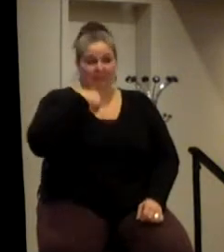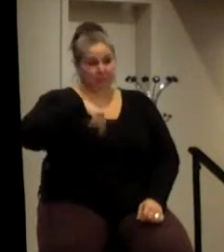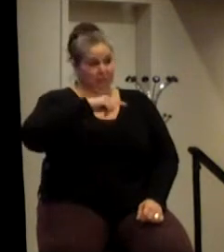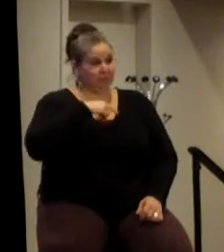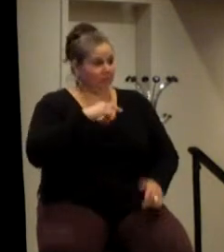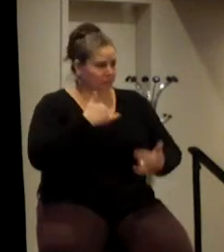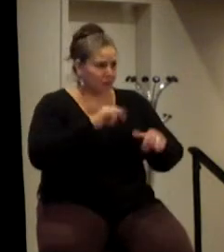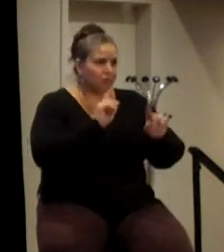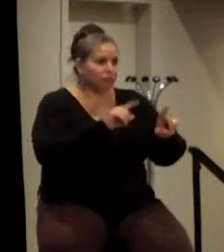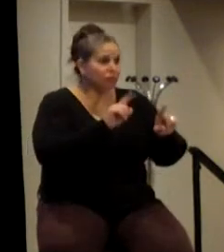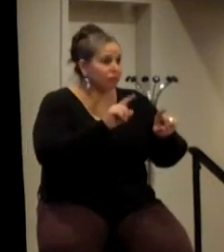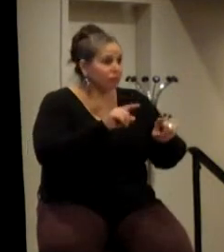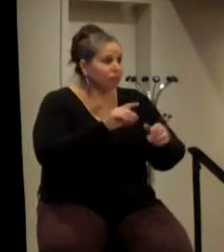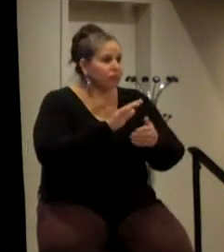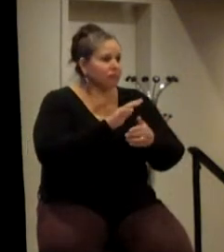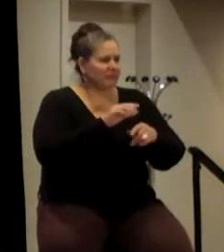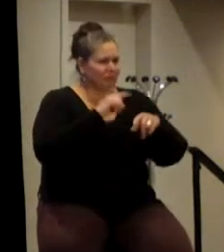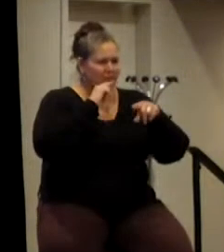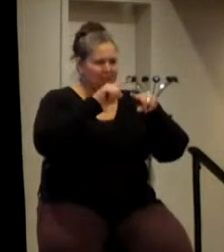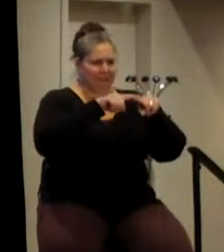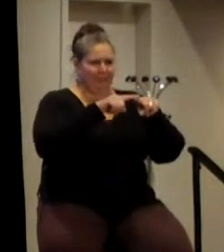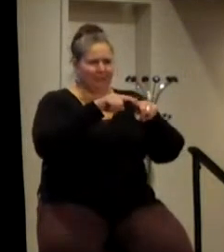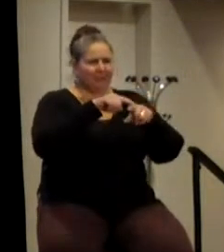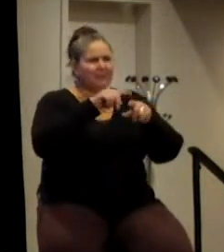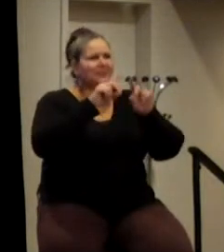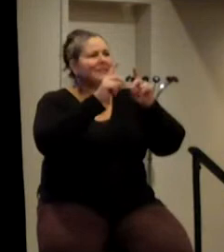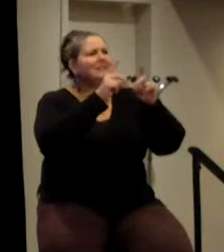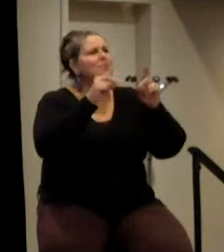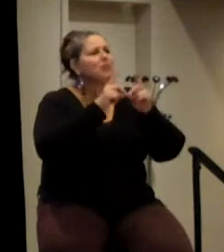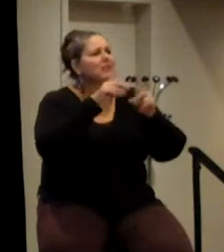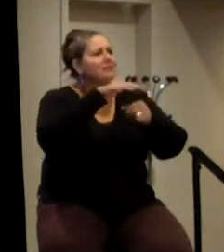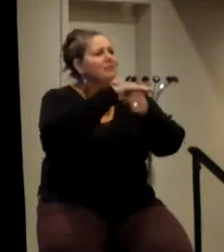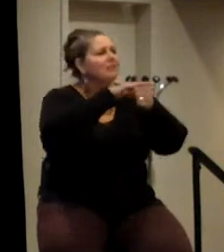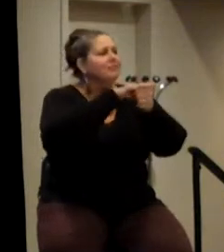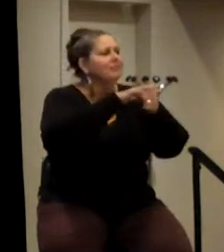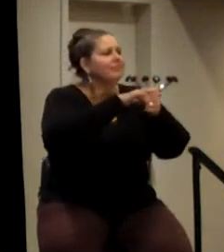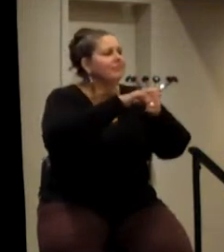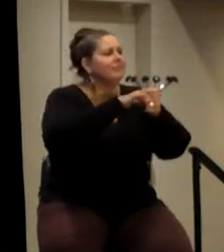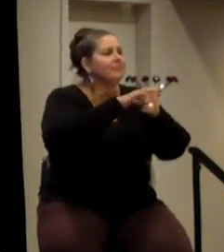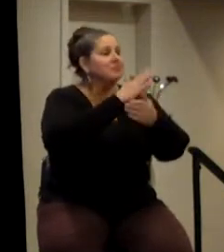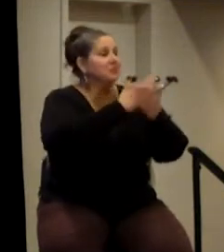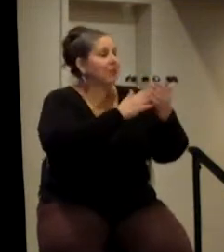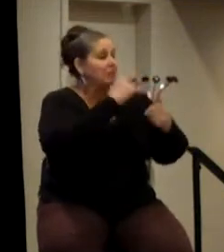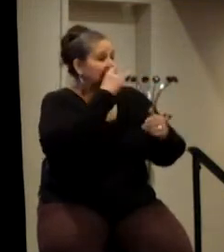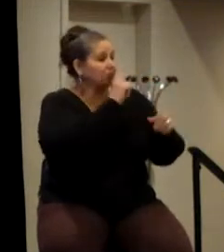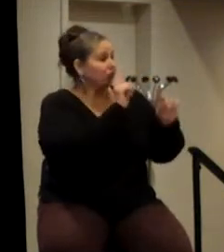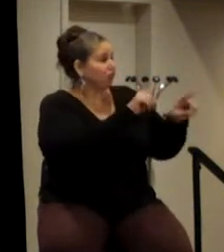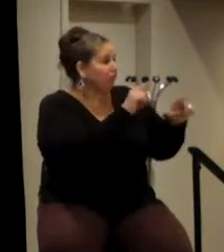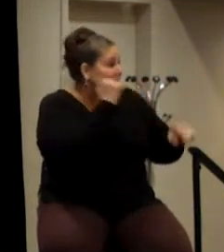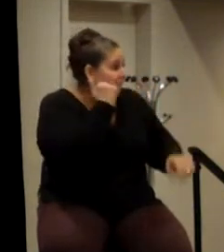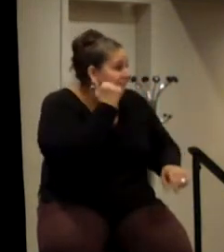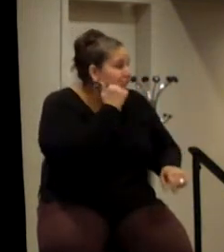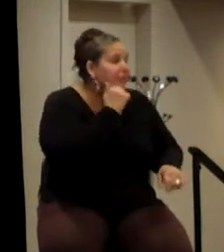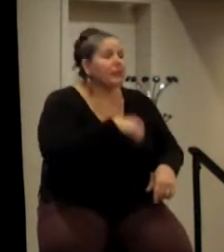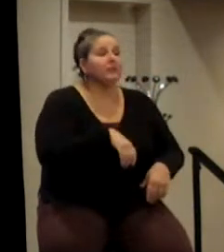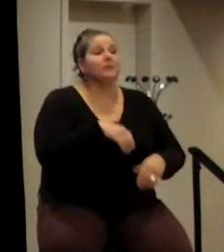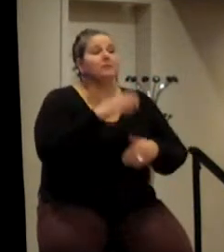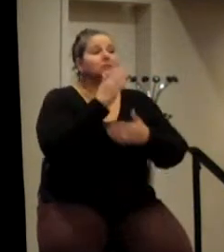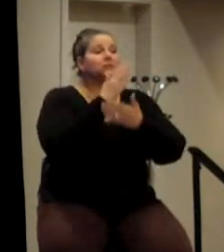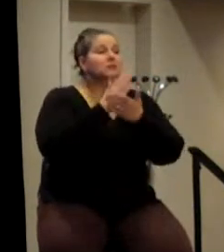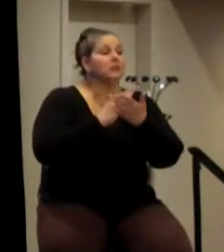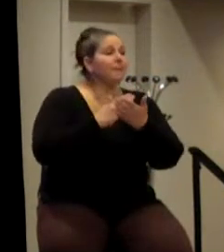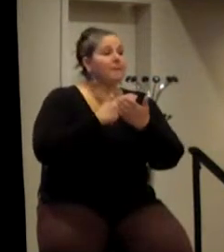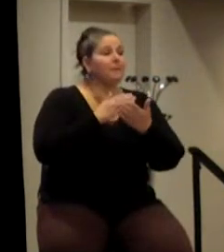had folks going to school every day in some districts. We've had hybrid models that